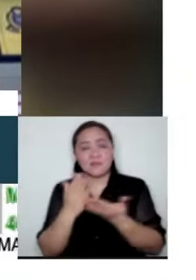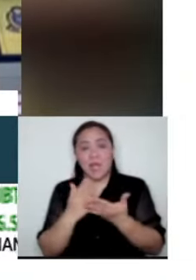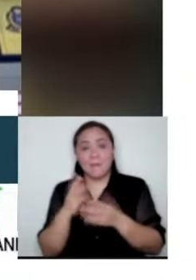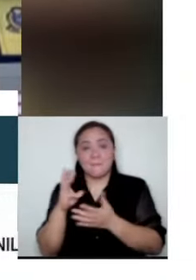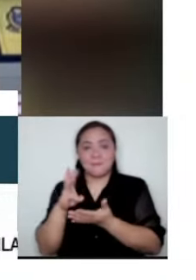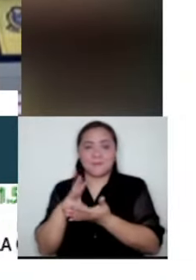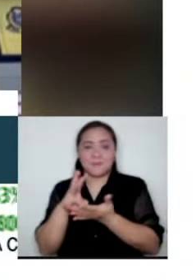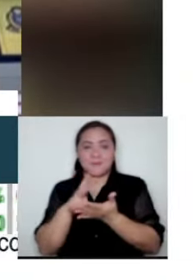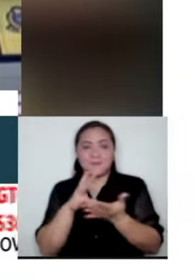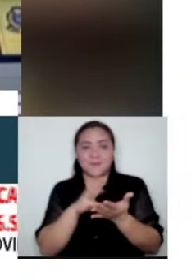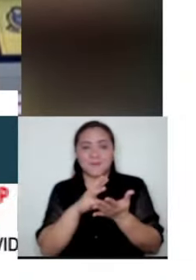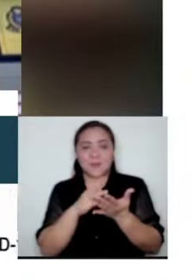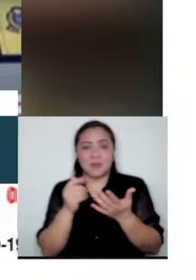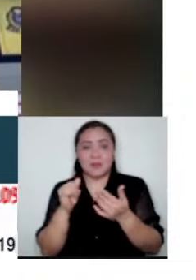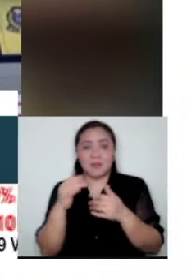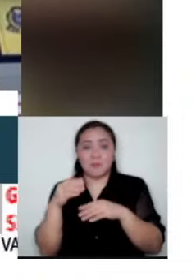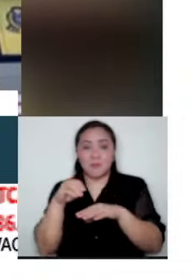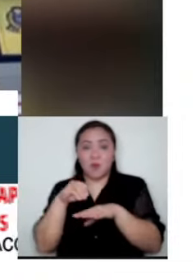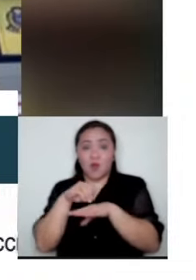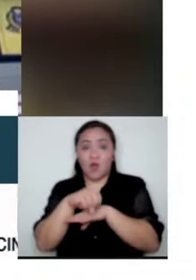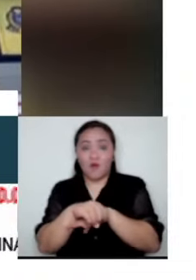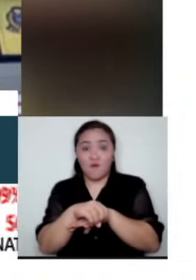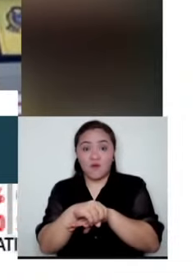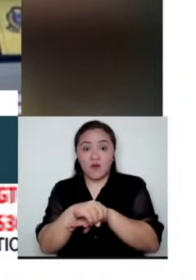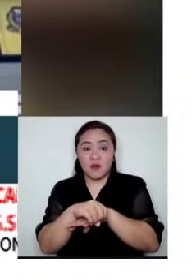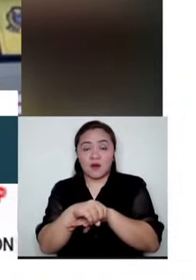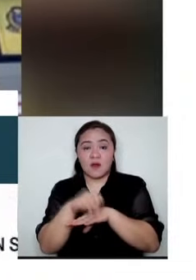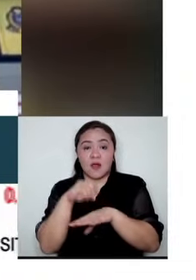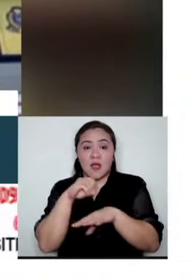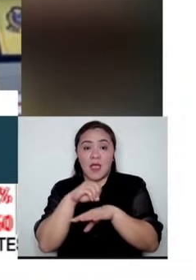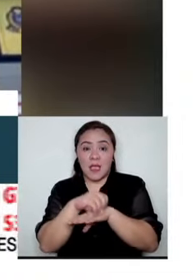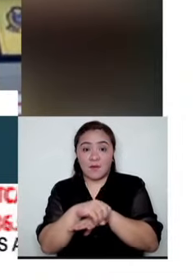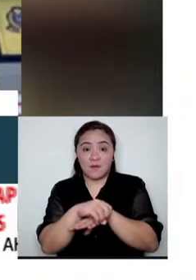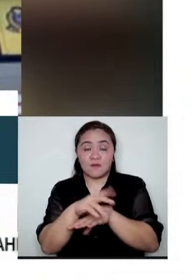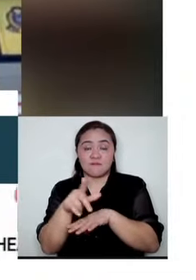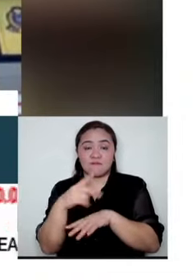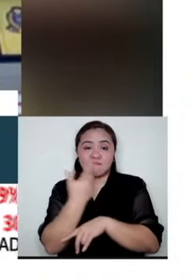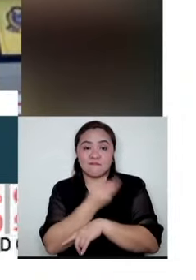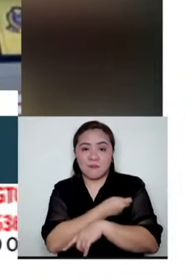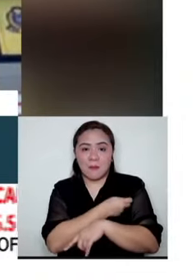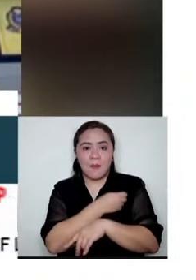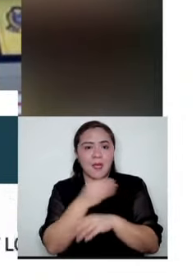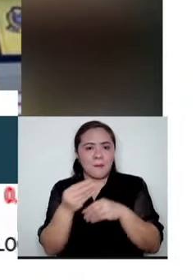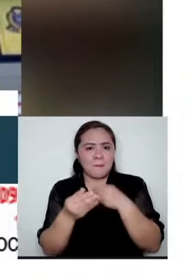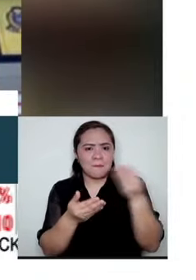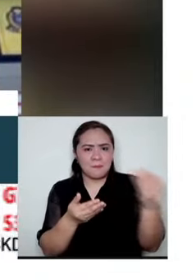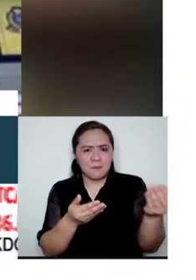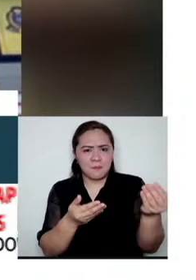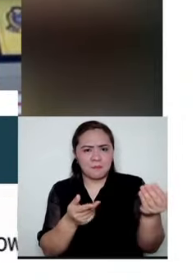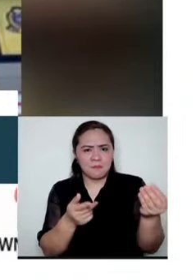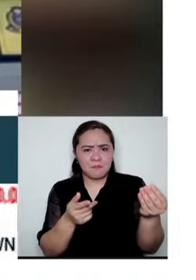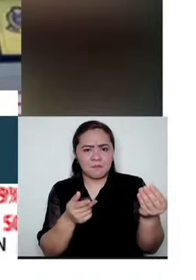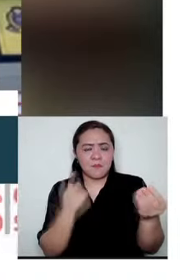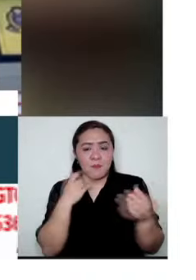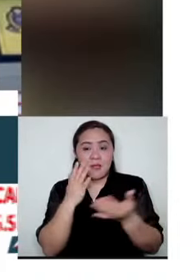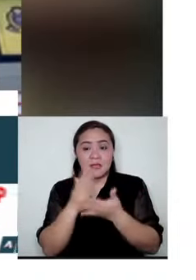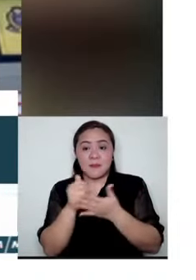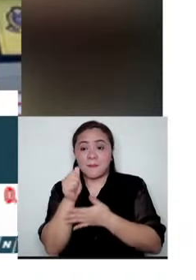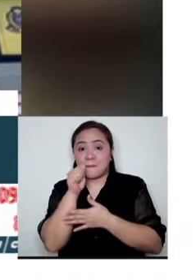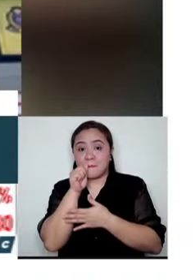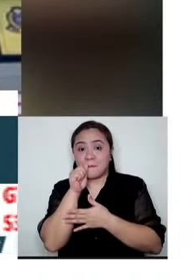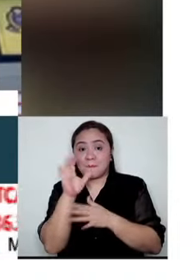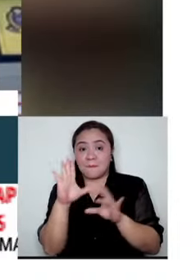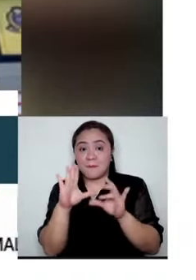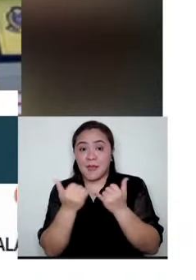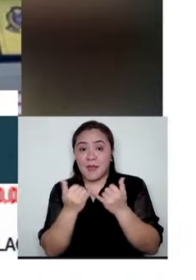And excess vaccines can be given to sister LGUs. And some private companies